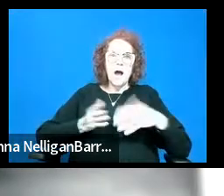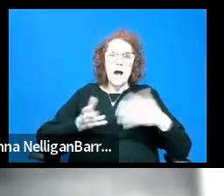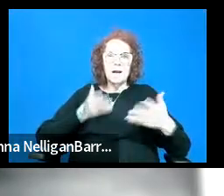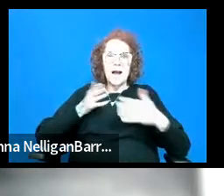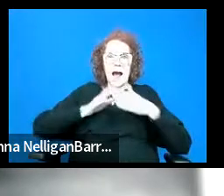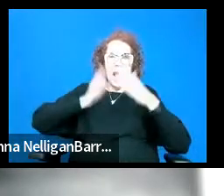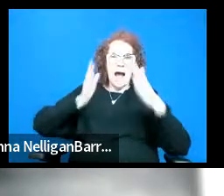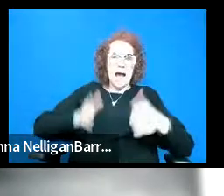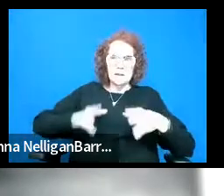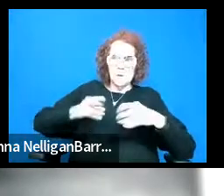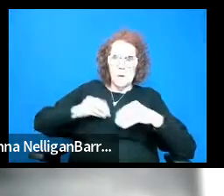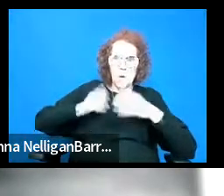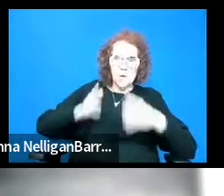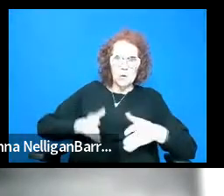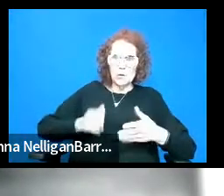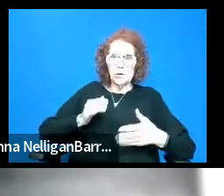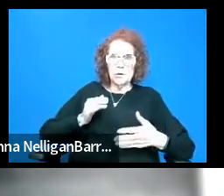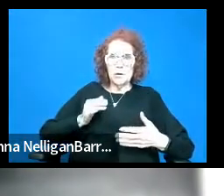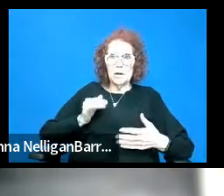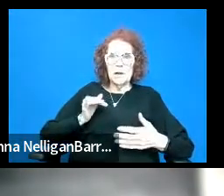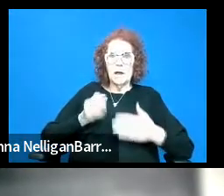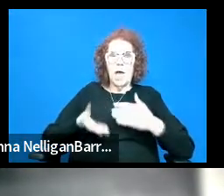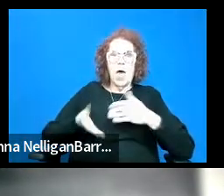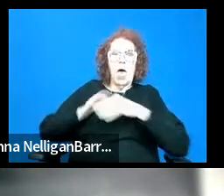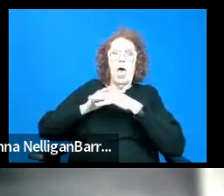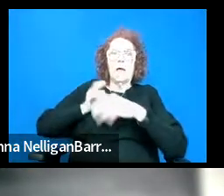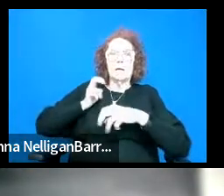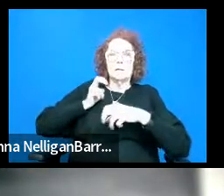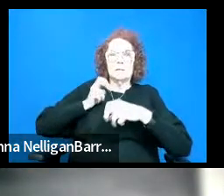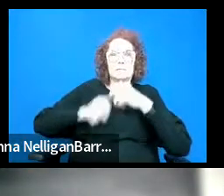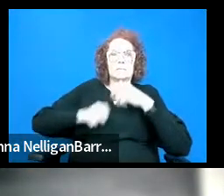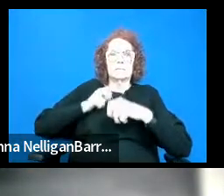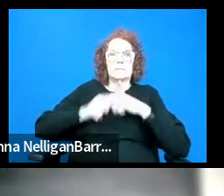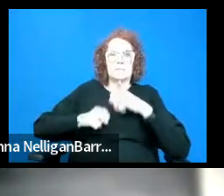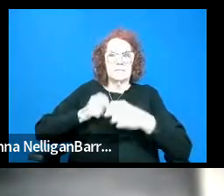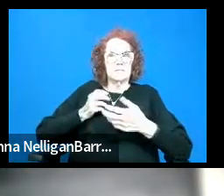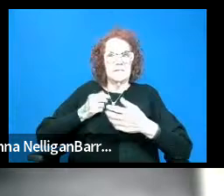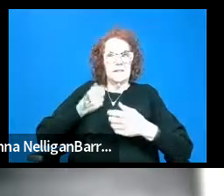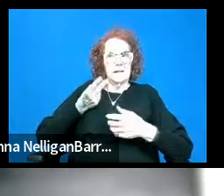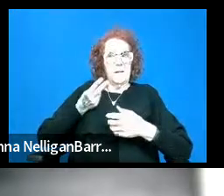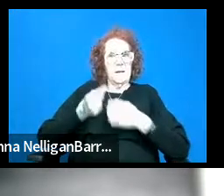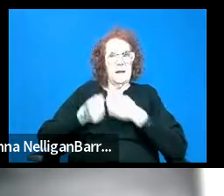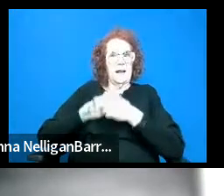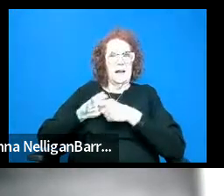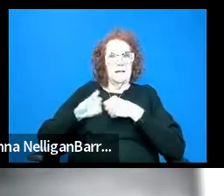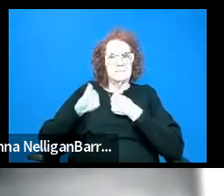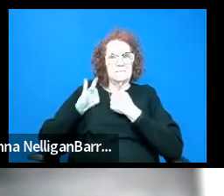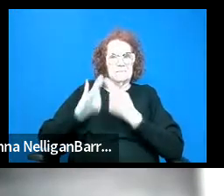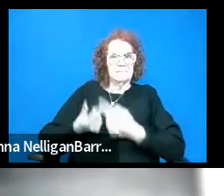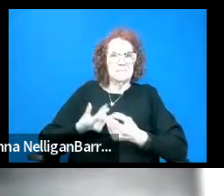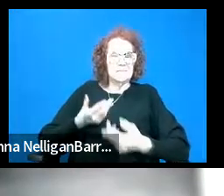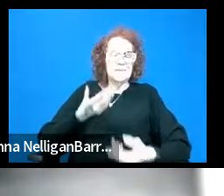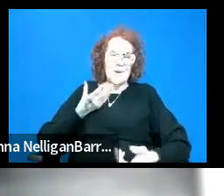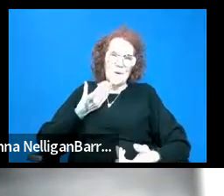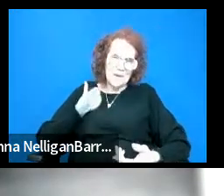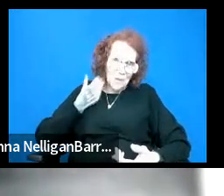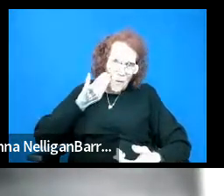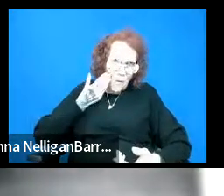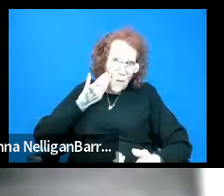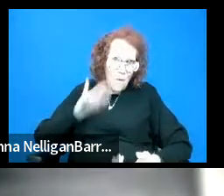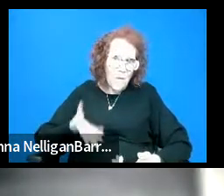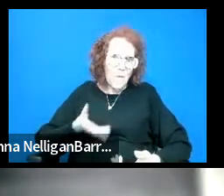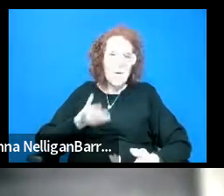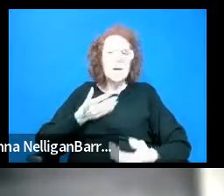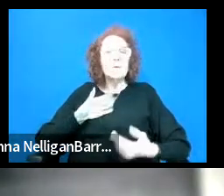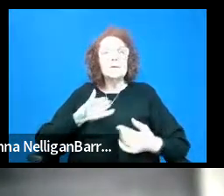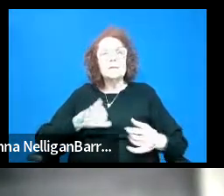has been a pretty difficult couple of years. So we're mindful of that. We're still working through the scoring system. We do have a meeting next week